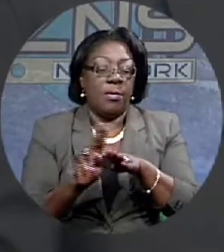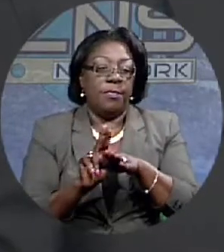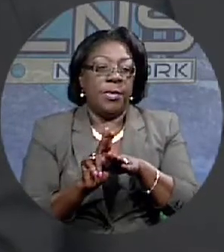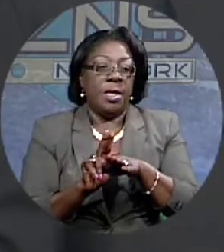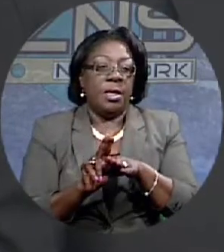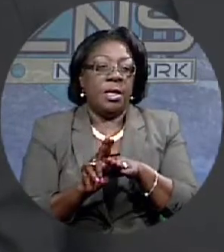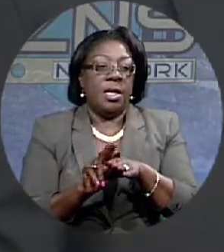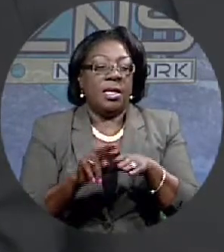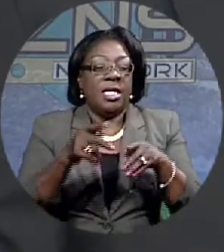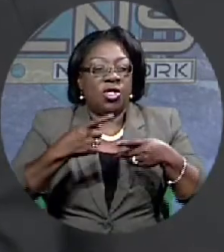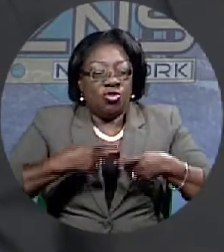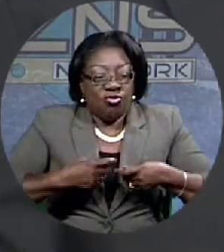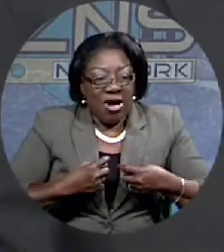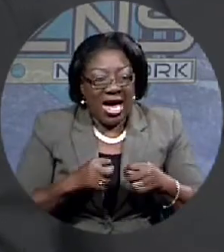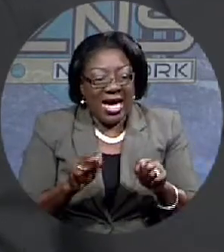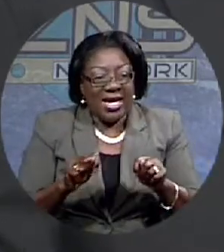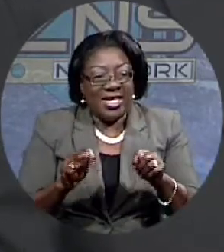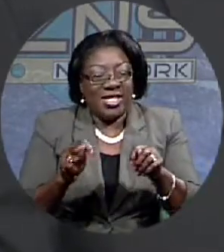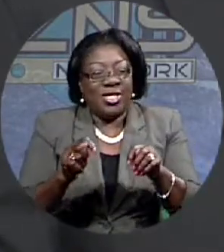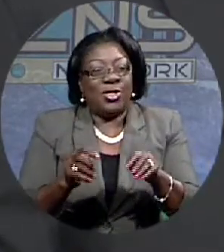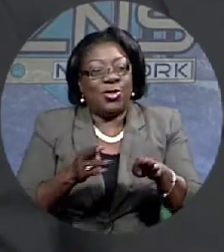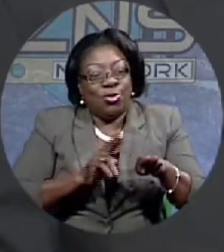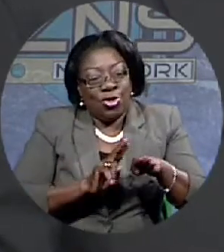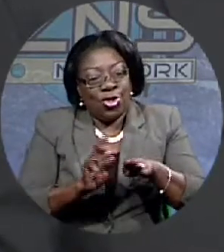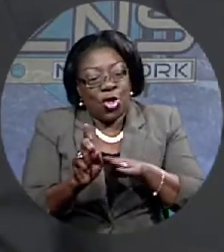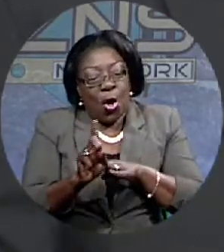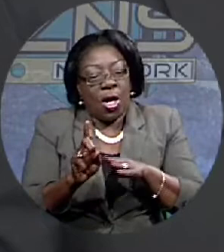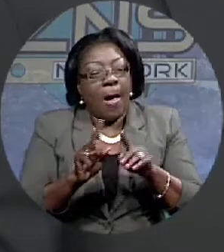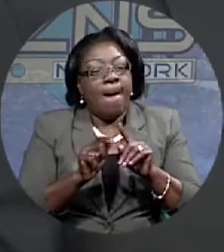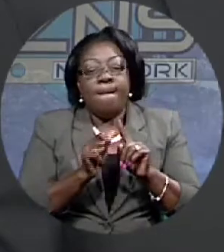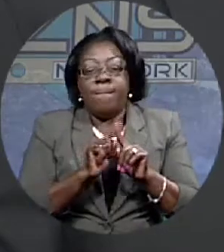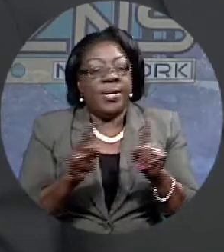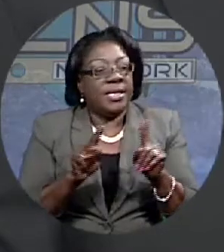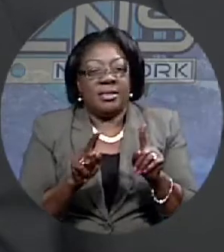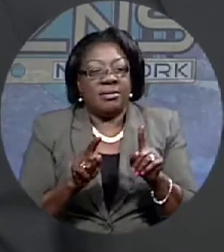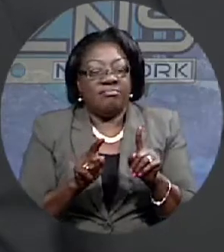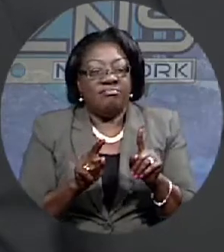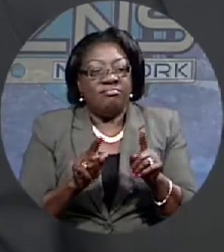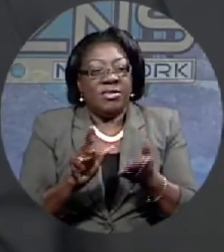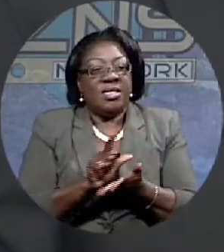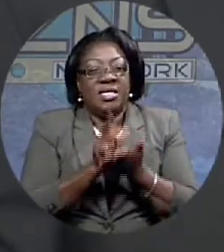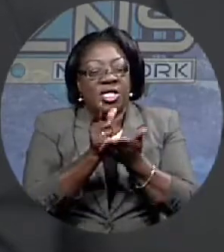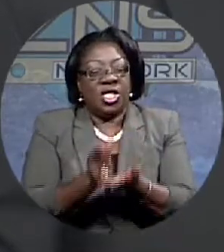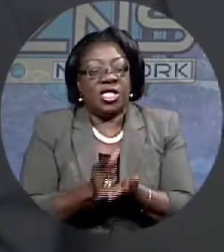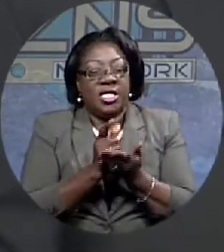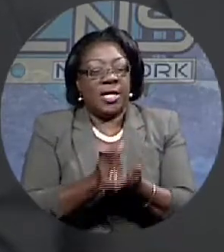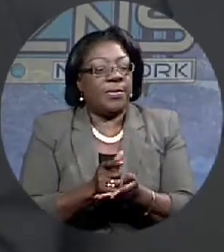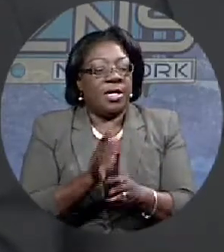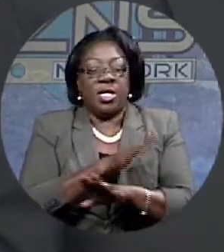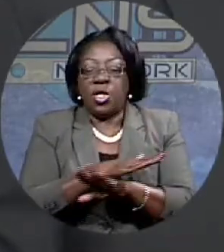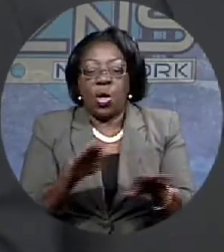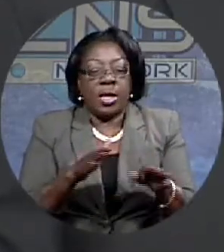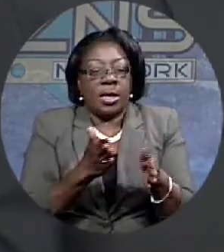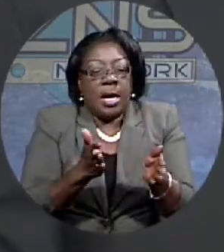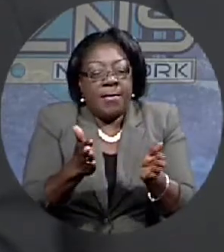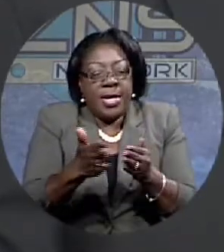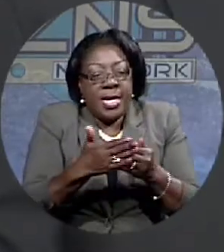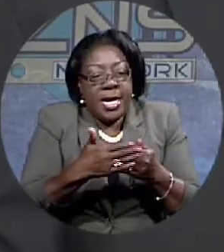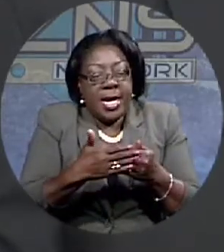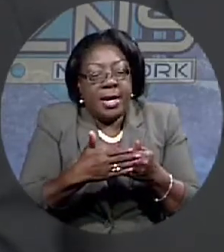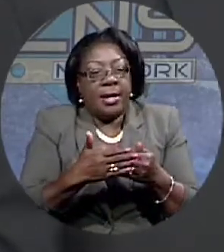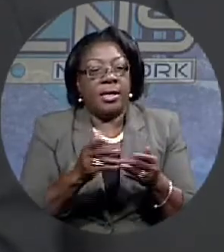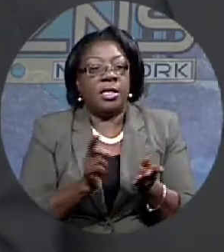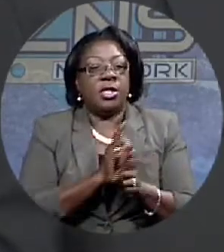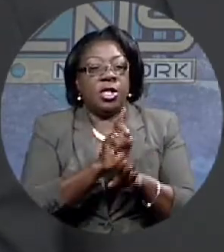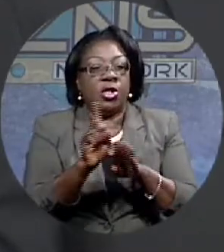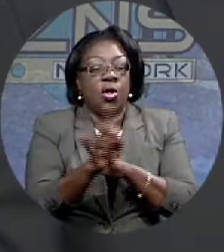yesterday and was trying to dock, but the captain, assisted by three tugboats, could not make the spin to back the vessel into the dock because of winds